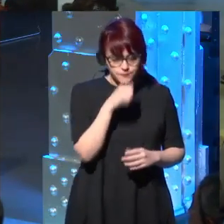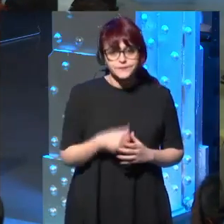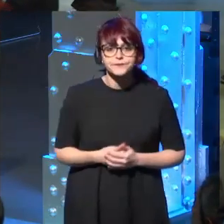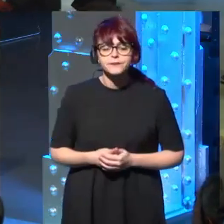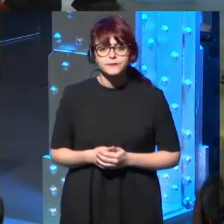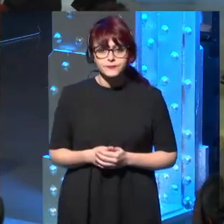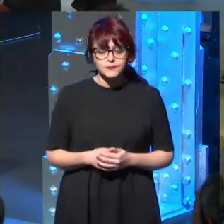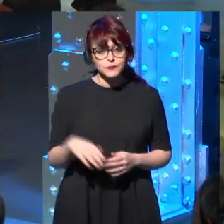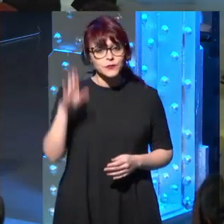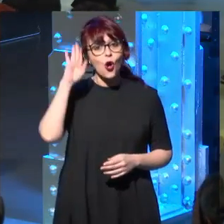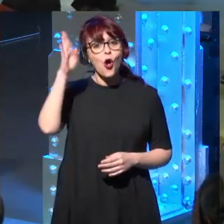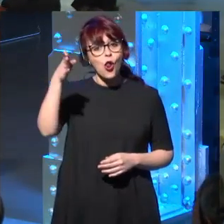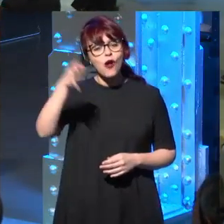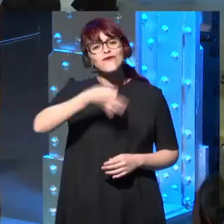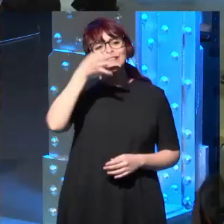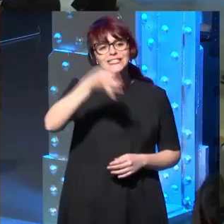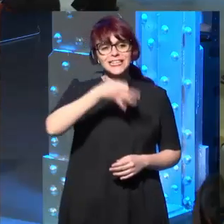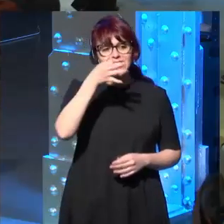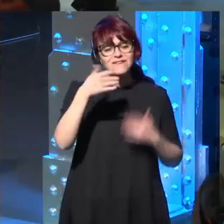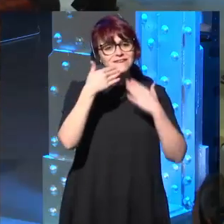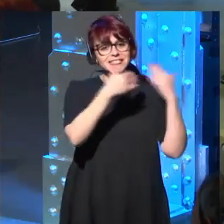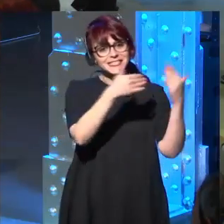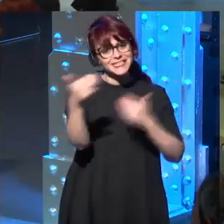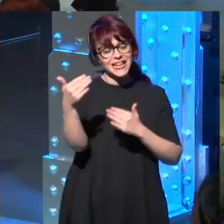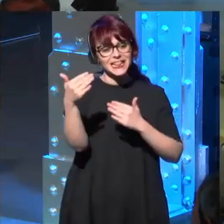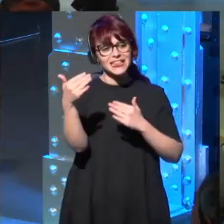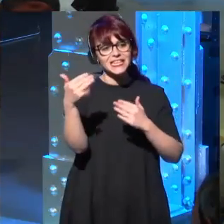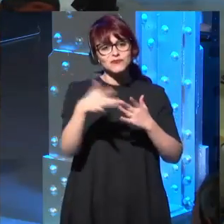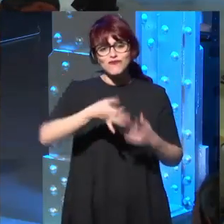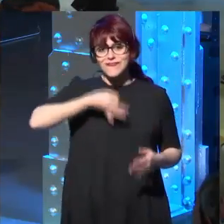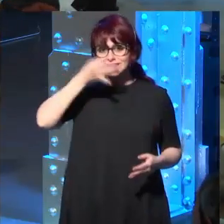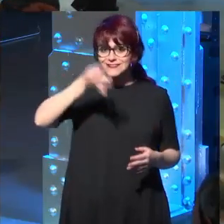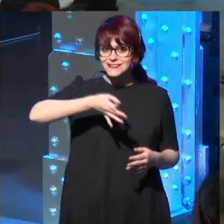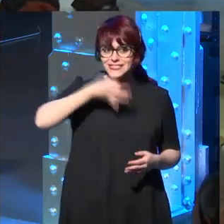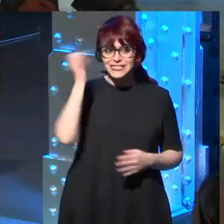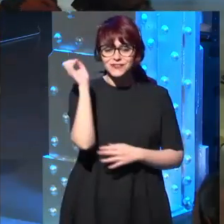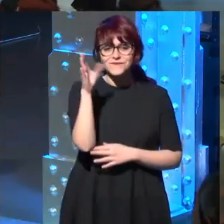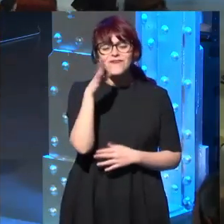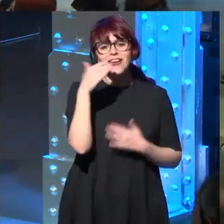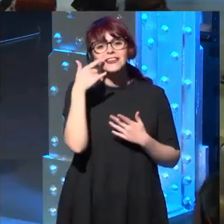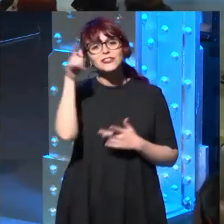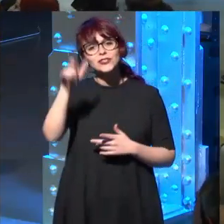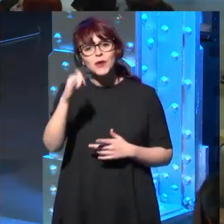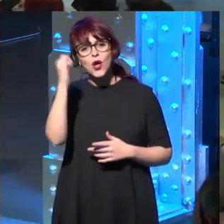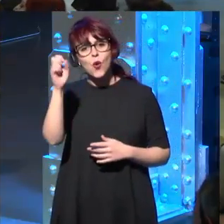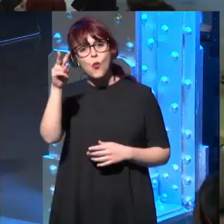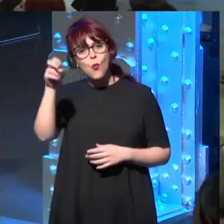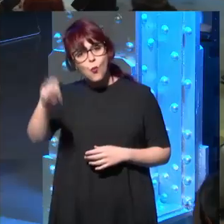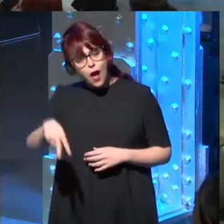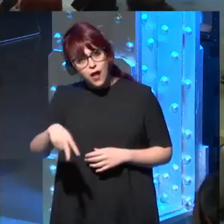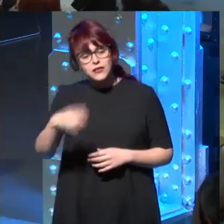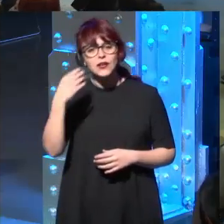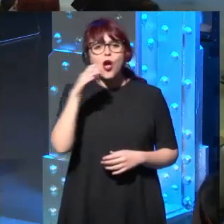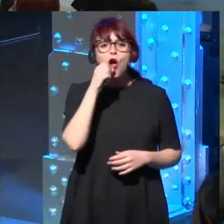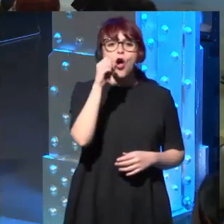Sí, hola. Hi, good afternoon. Thank you very much for your talk, both to Juan and